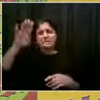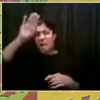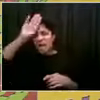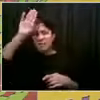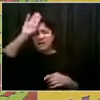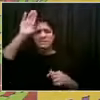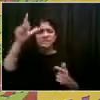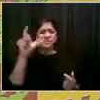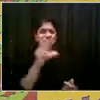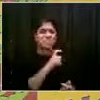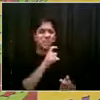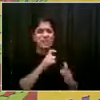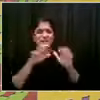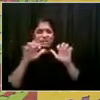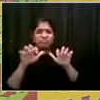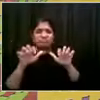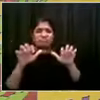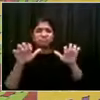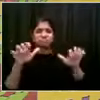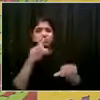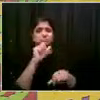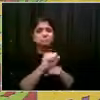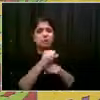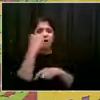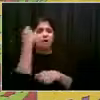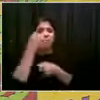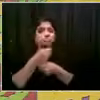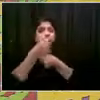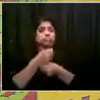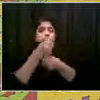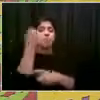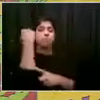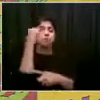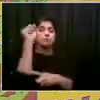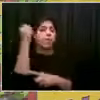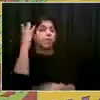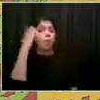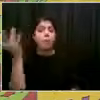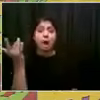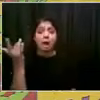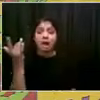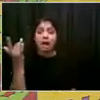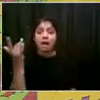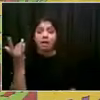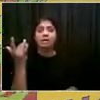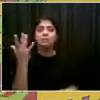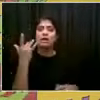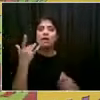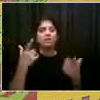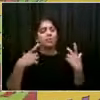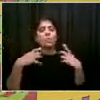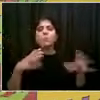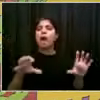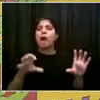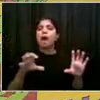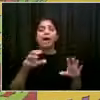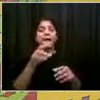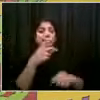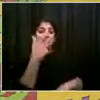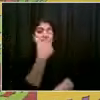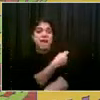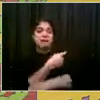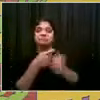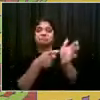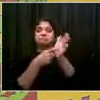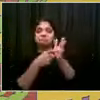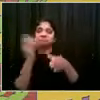So I'm wondering if your health team can respond to that. And in particular, members who've had it very